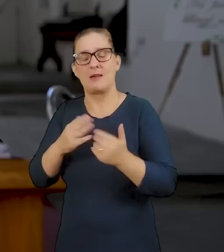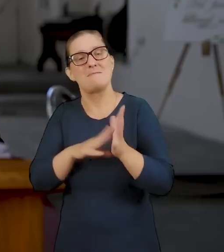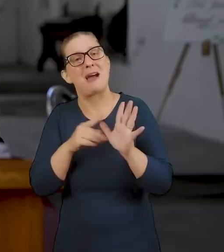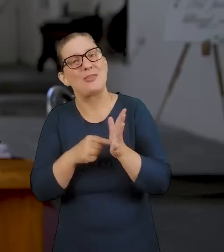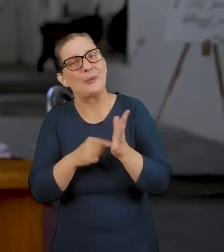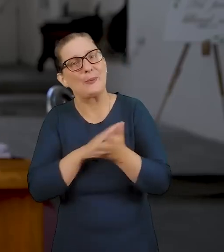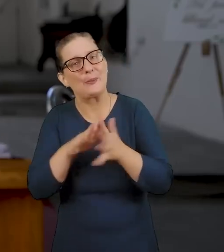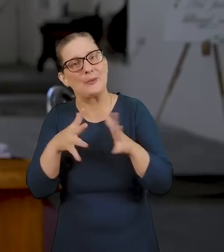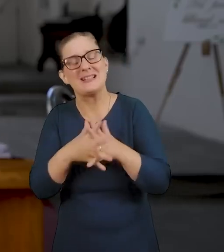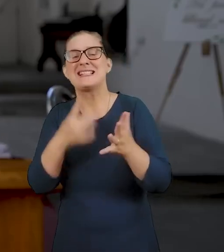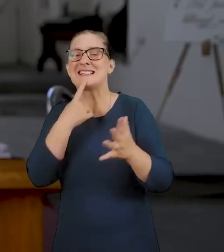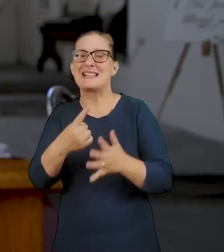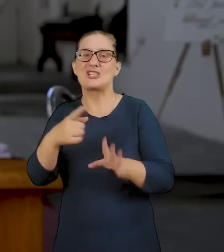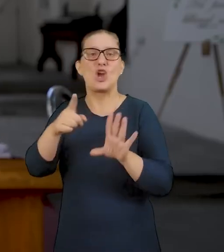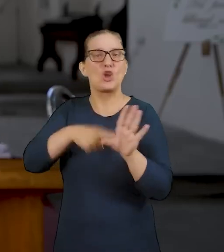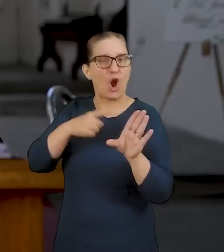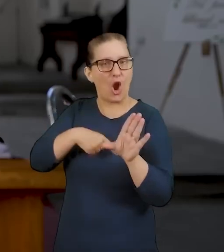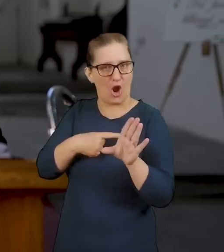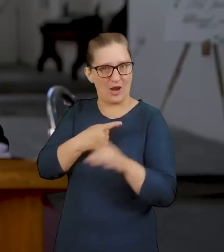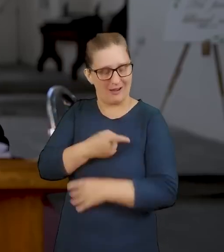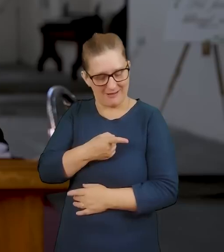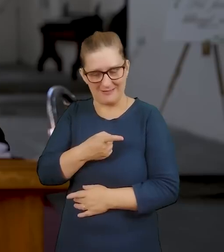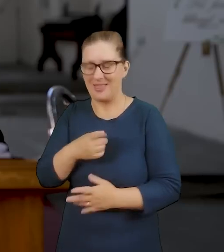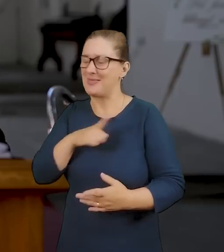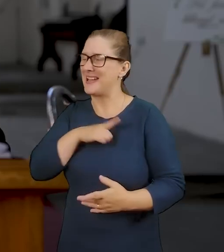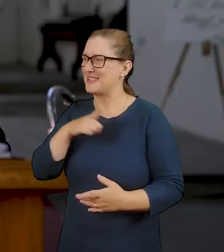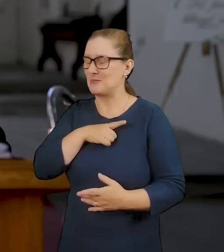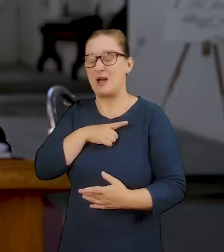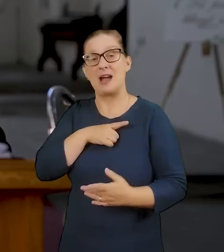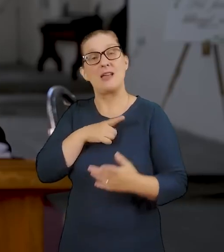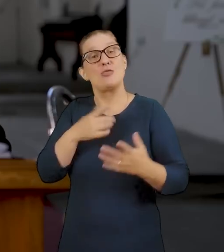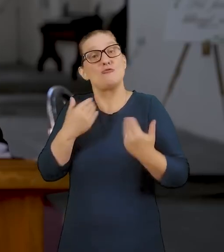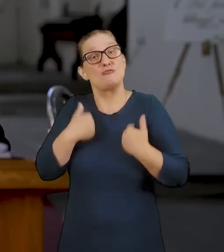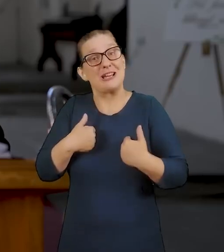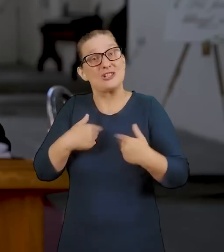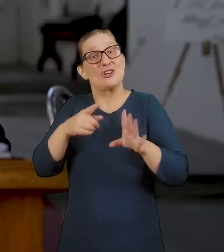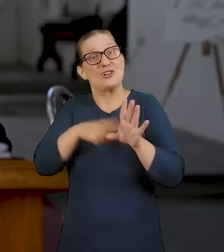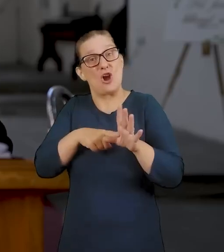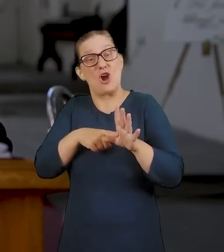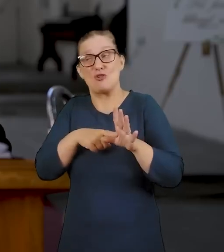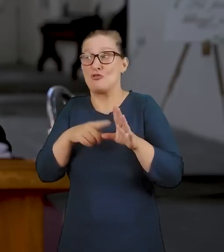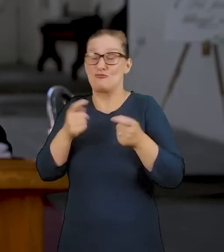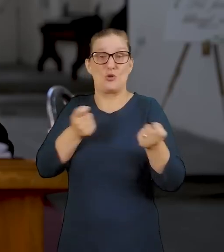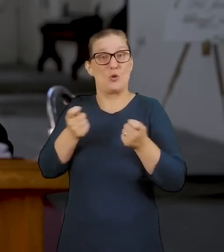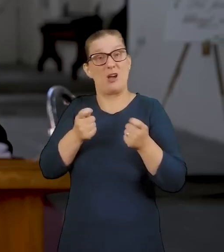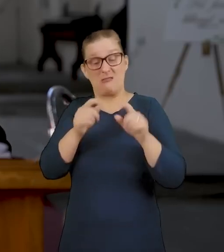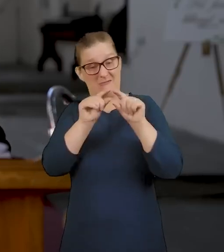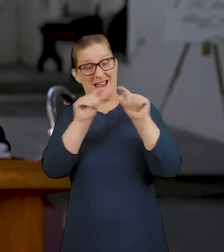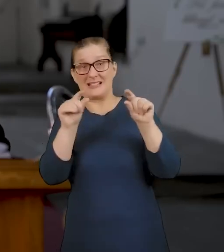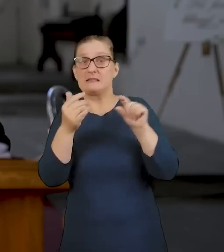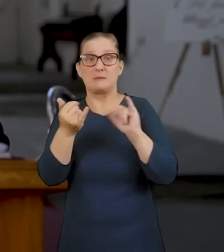wealthy. And Matthew tells us that he was young, which is why in some versions of our Bible, we have the heading, "The Rich Young